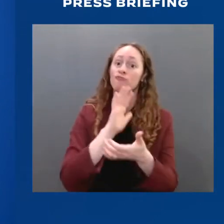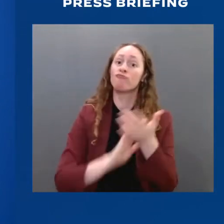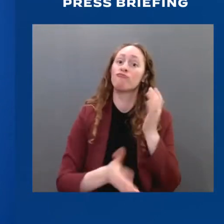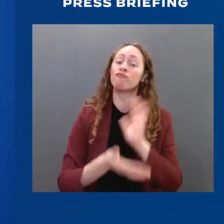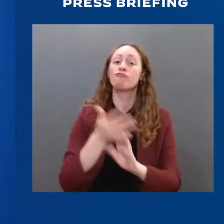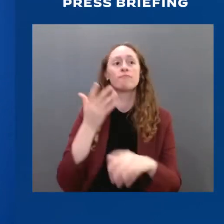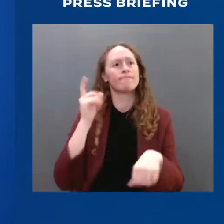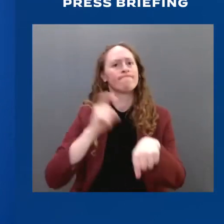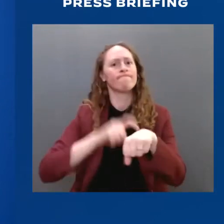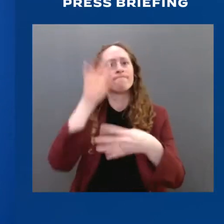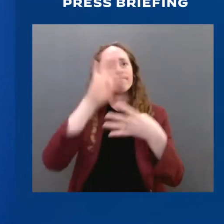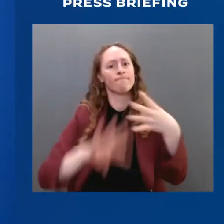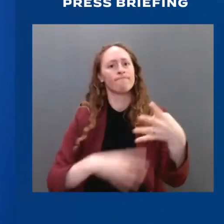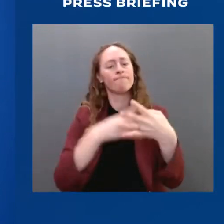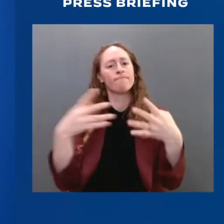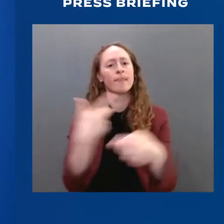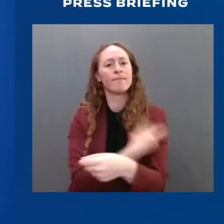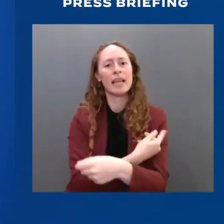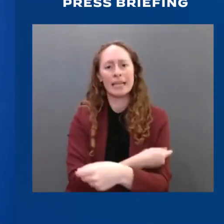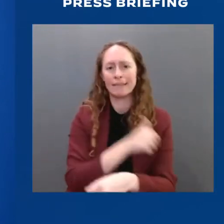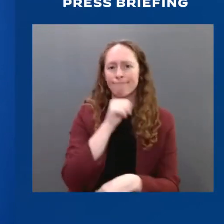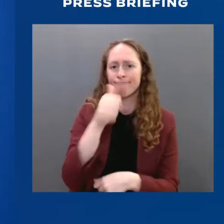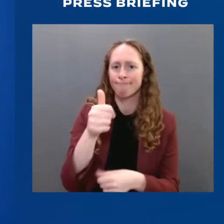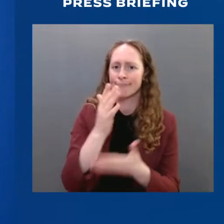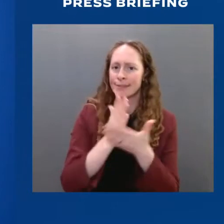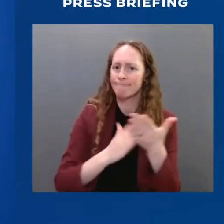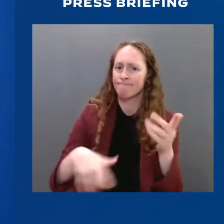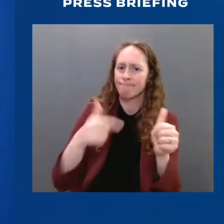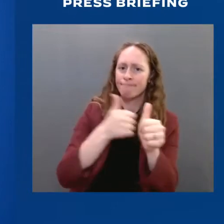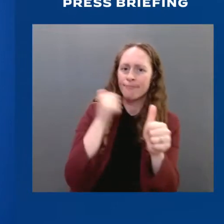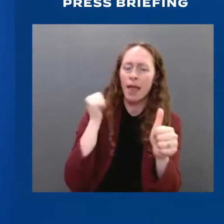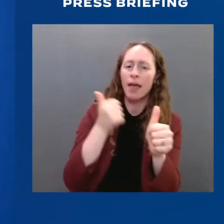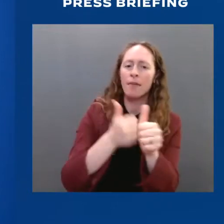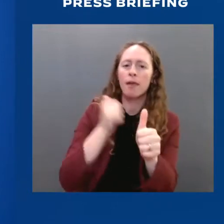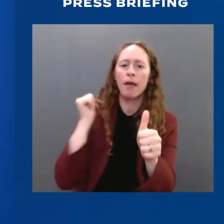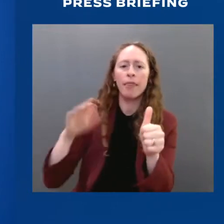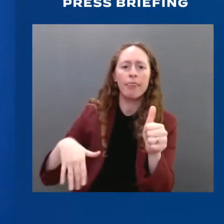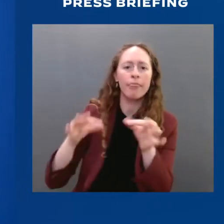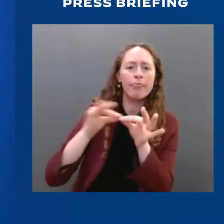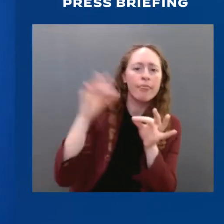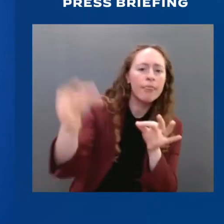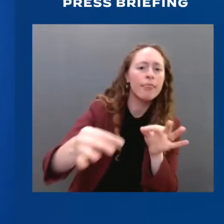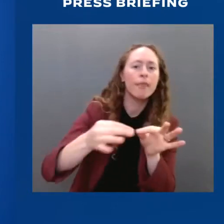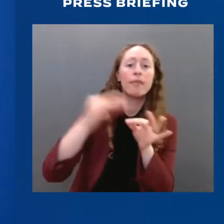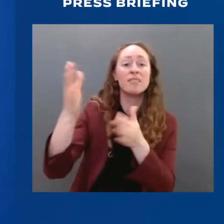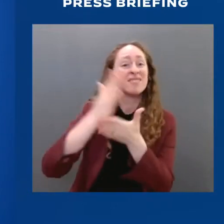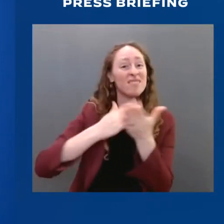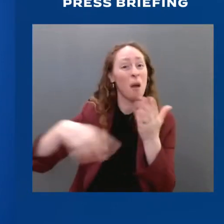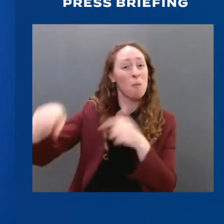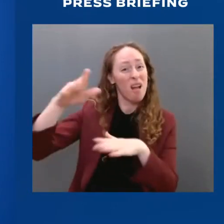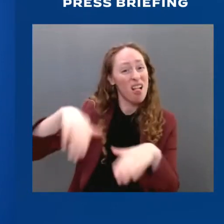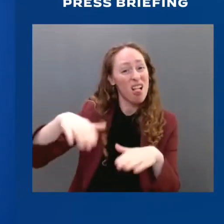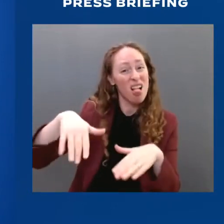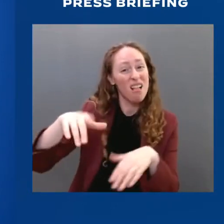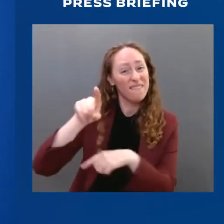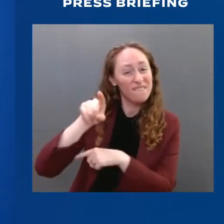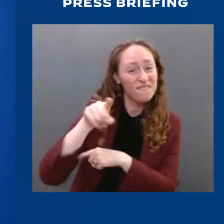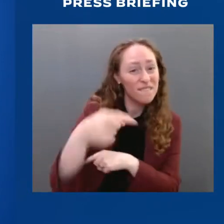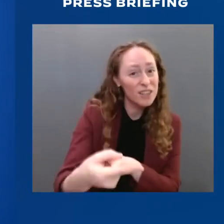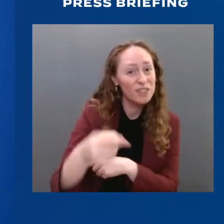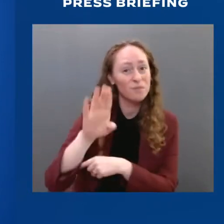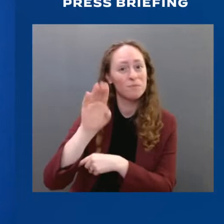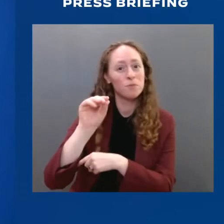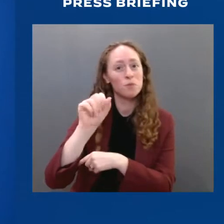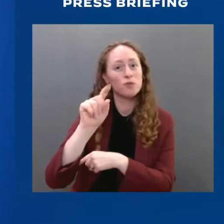age of 50 have received their first booster dose. Of those who've received their first booster dose, only 28%